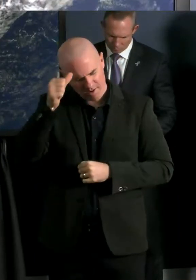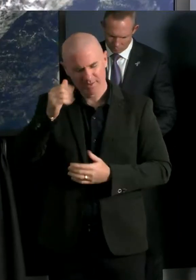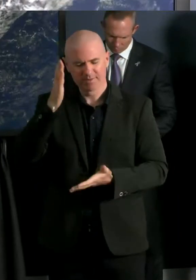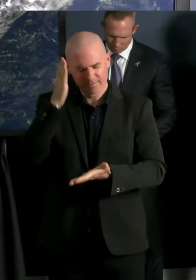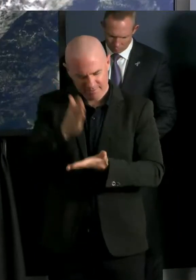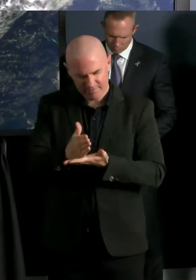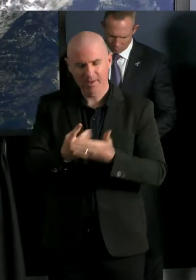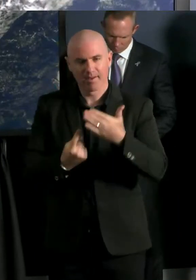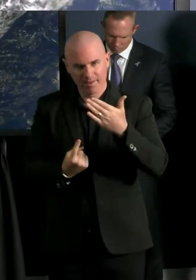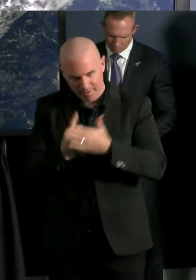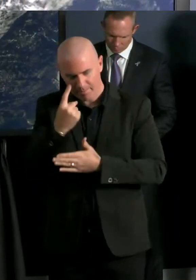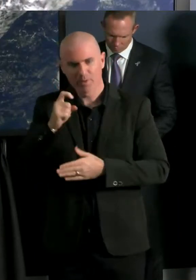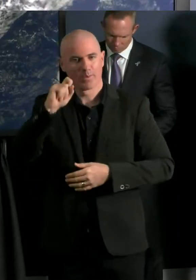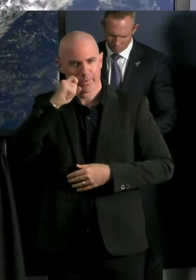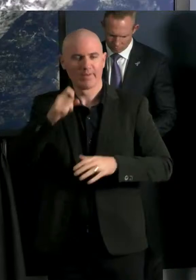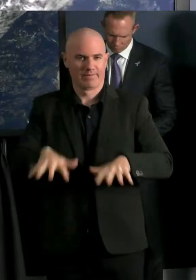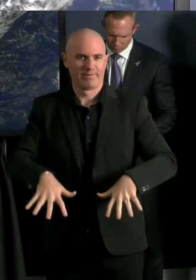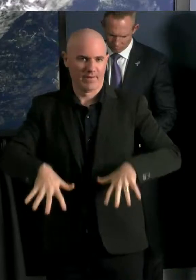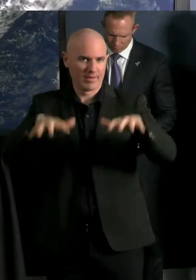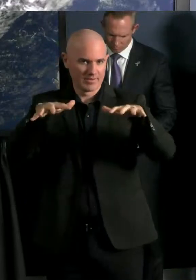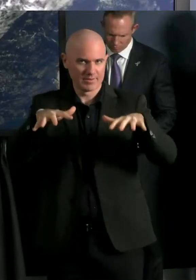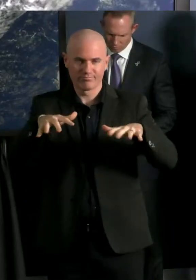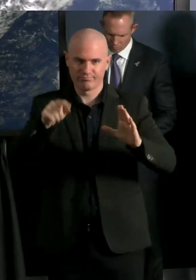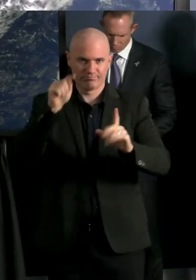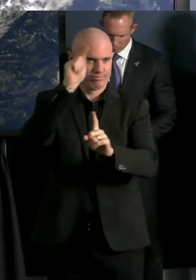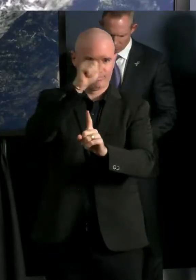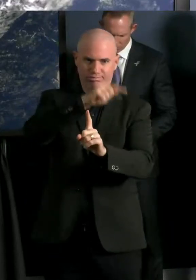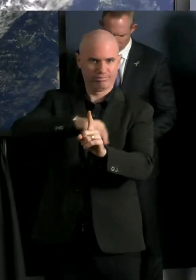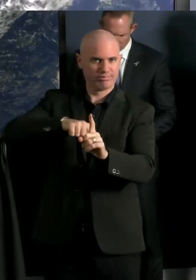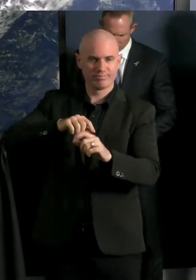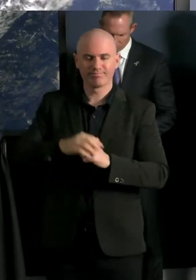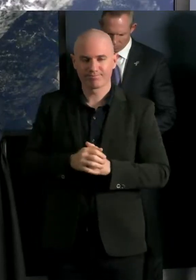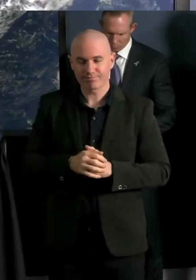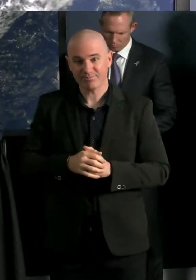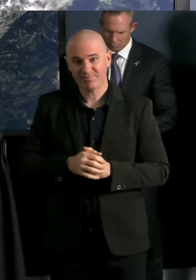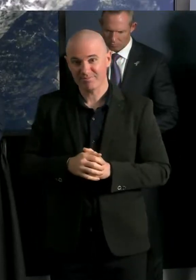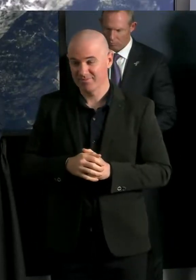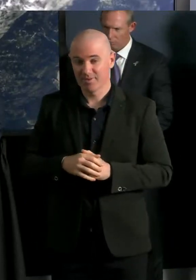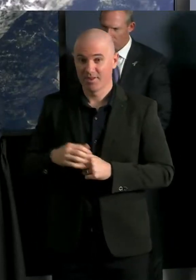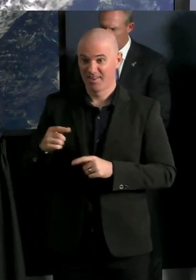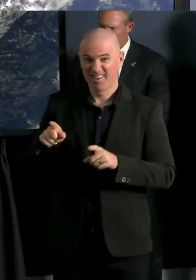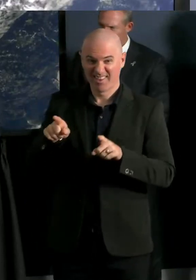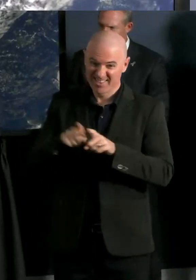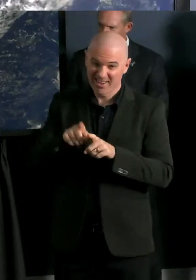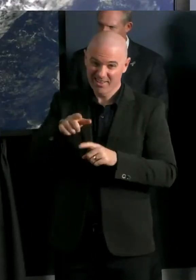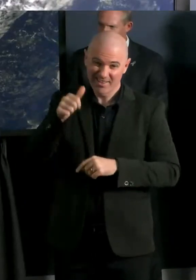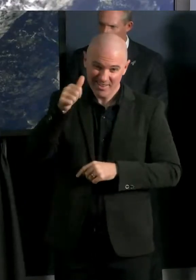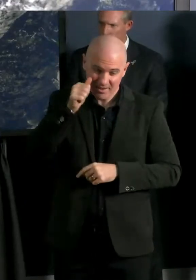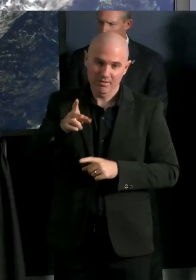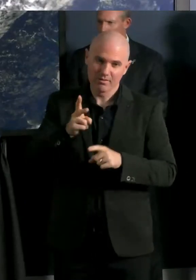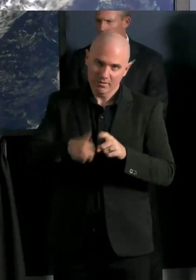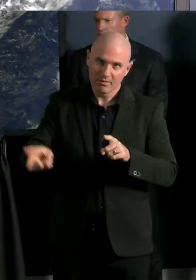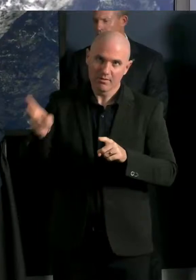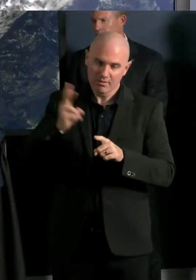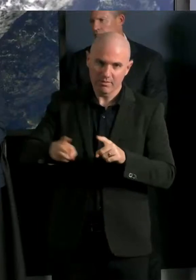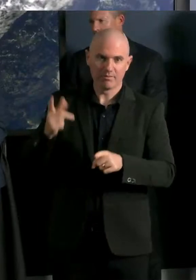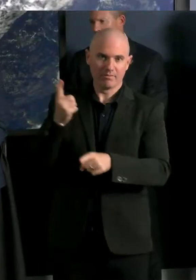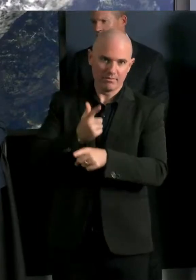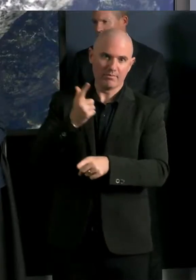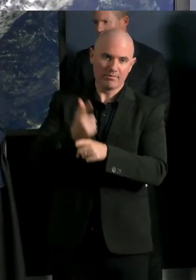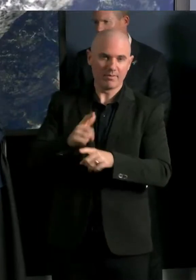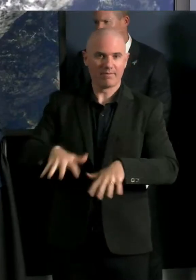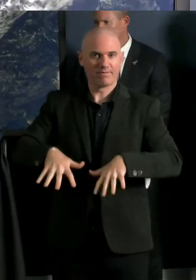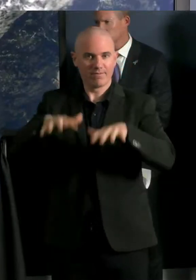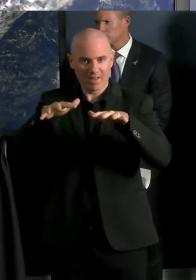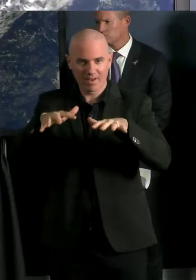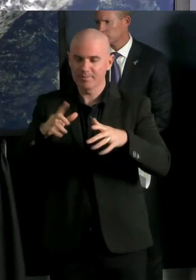result of this system. So as was mentioned a number of times and will be continued to be mentioned today, if